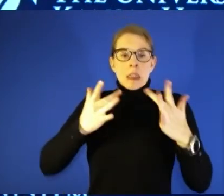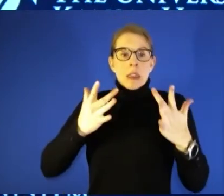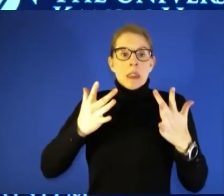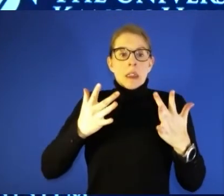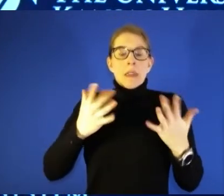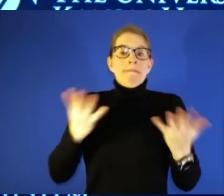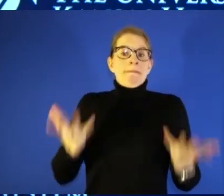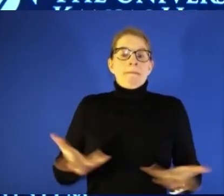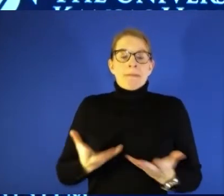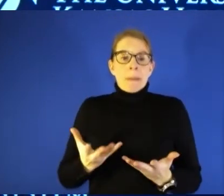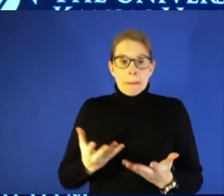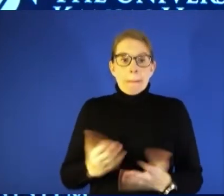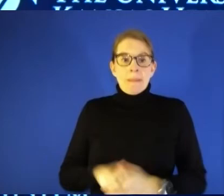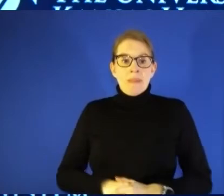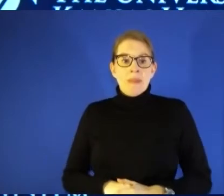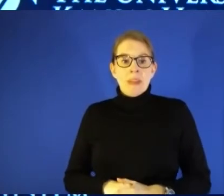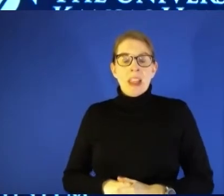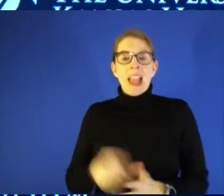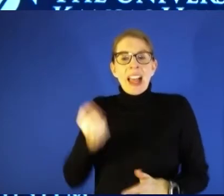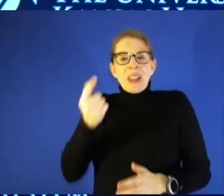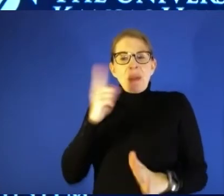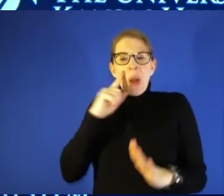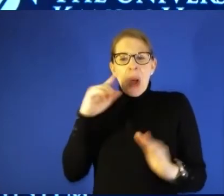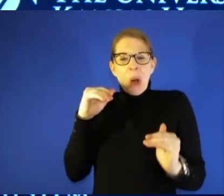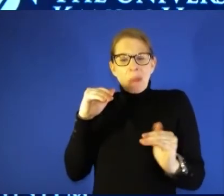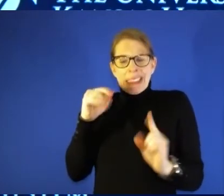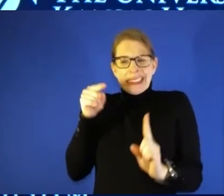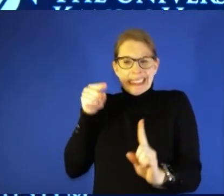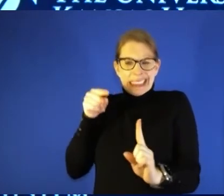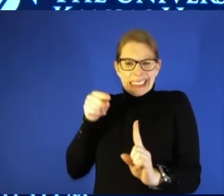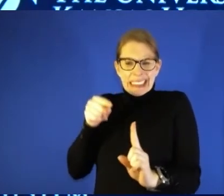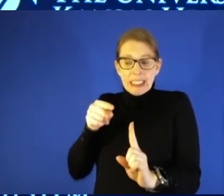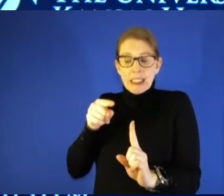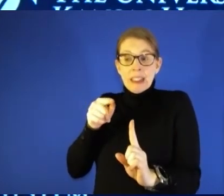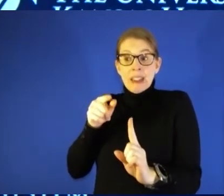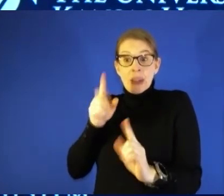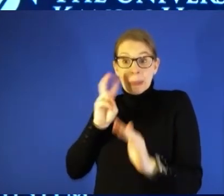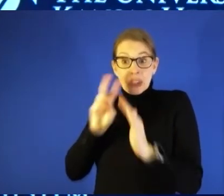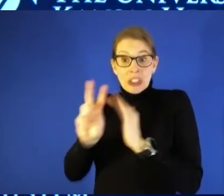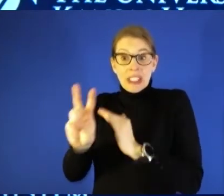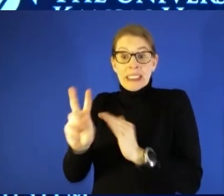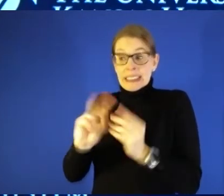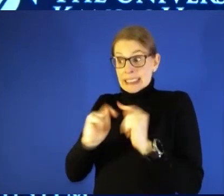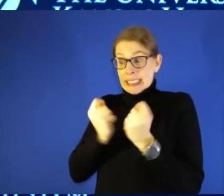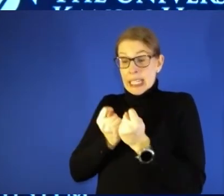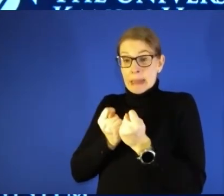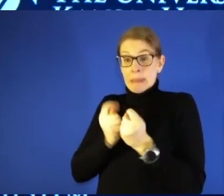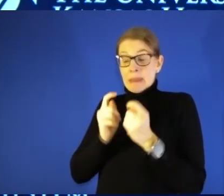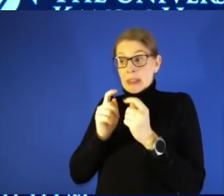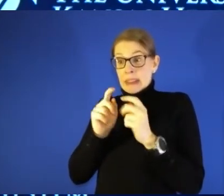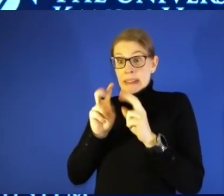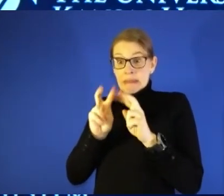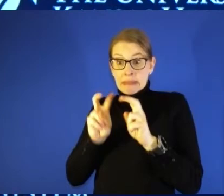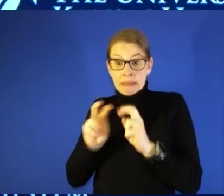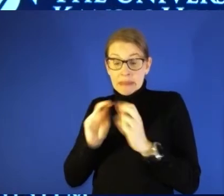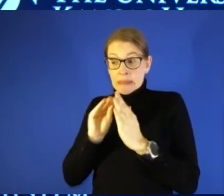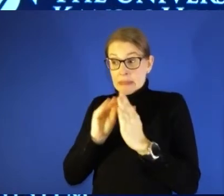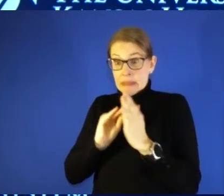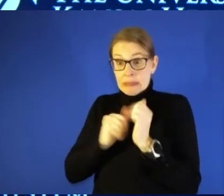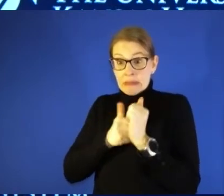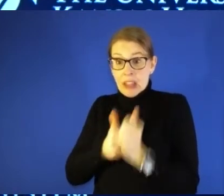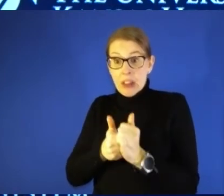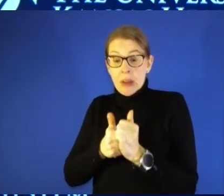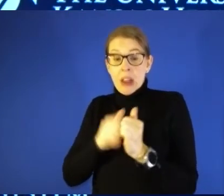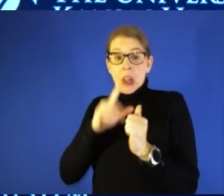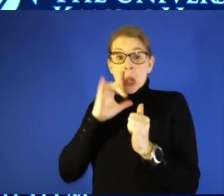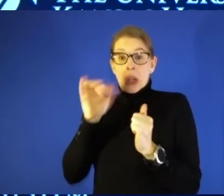think there has been a little bit of hope as it's come to that. We've seen the projections that our team has been doing. And it does look like we just have